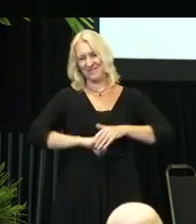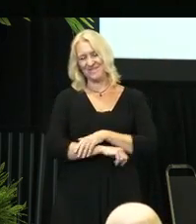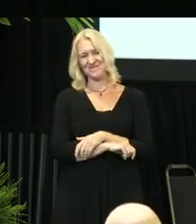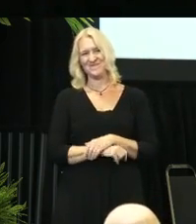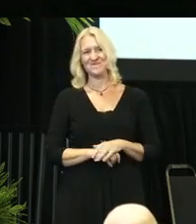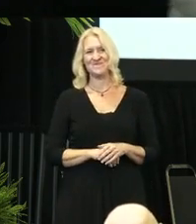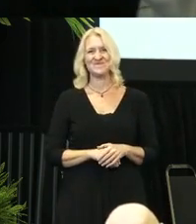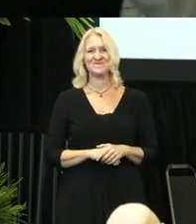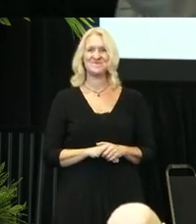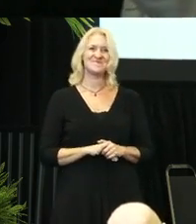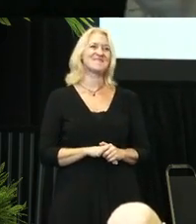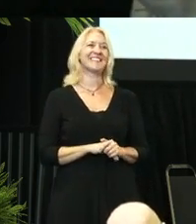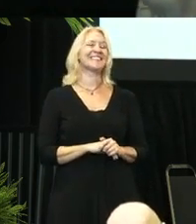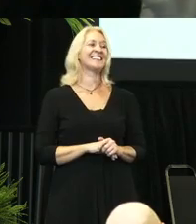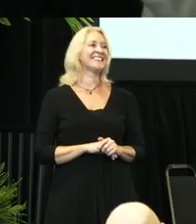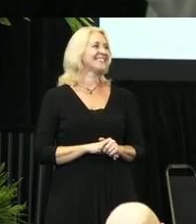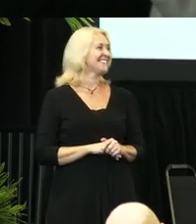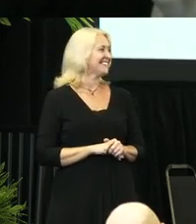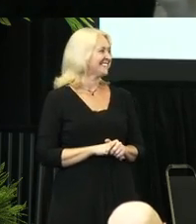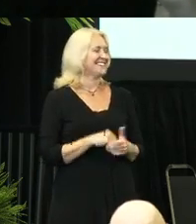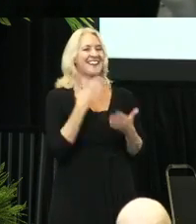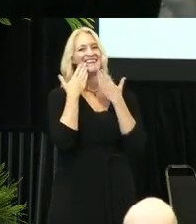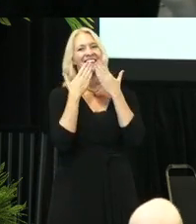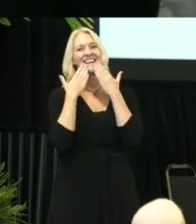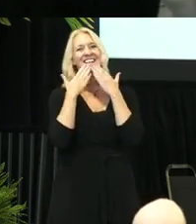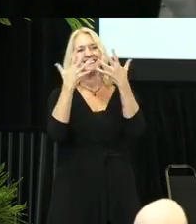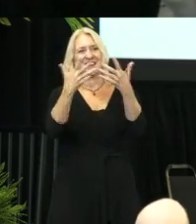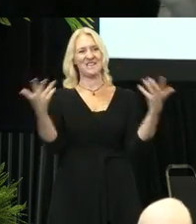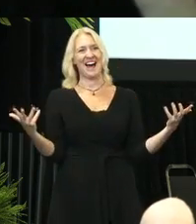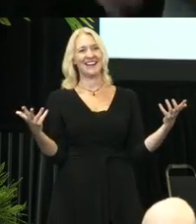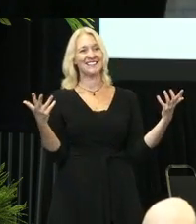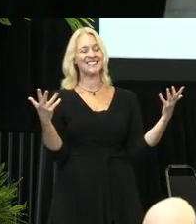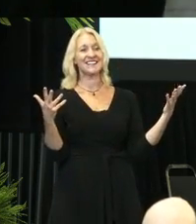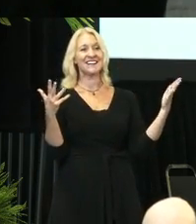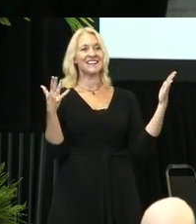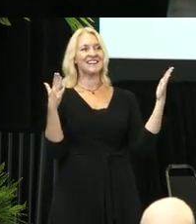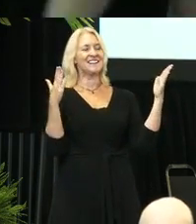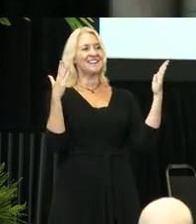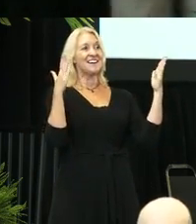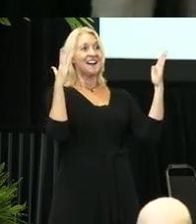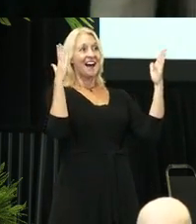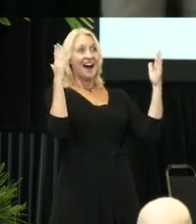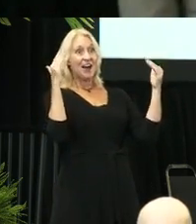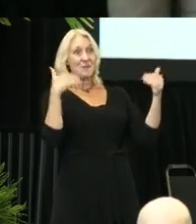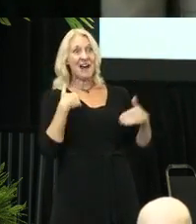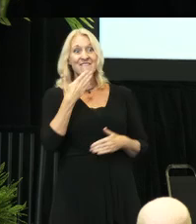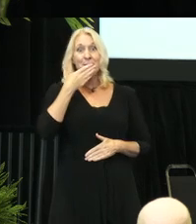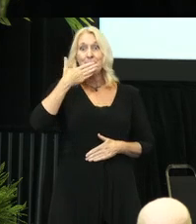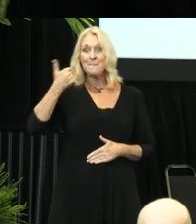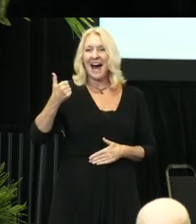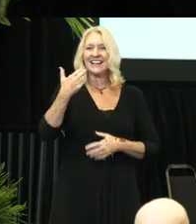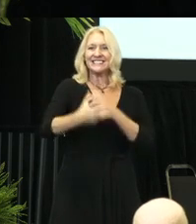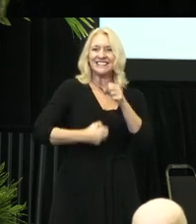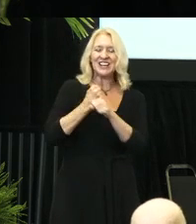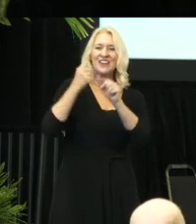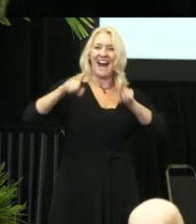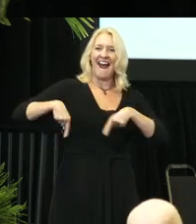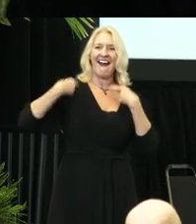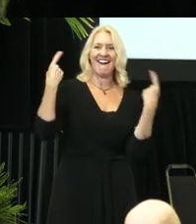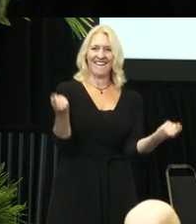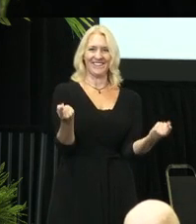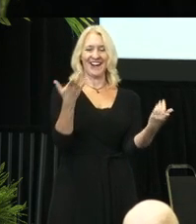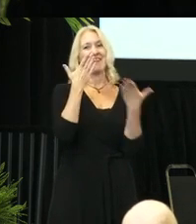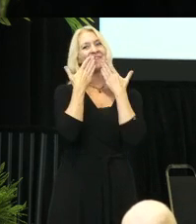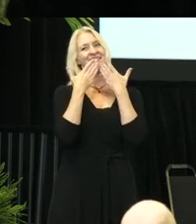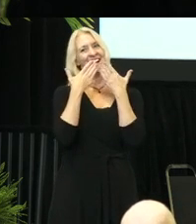Let's have a great year, everyone. Thank you so much. I hope everyone in this room has one of the best years at FSCJ they've ever had. Thank you for